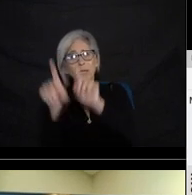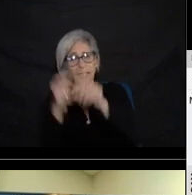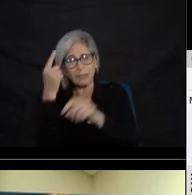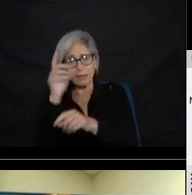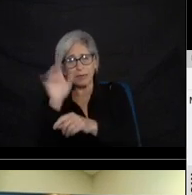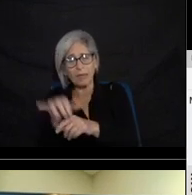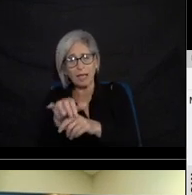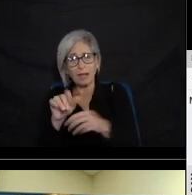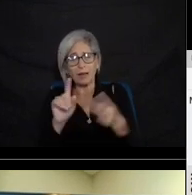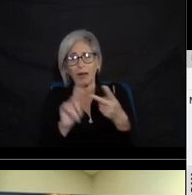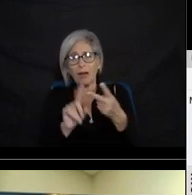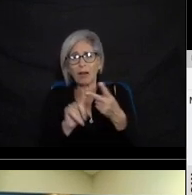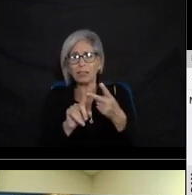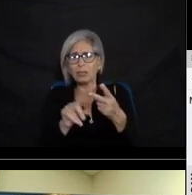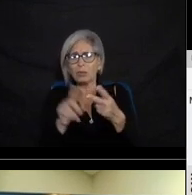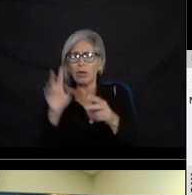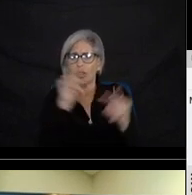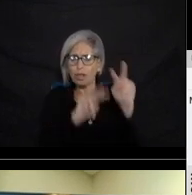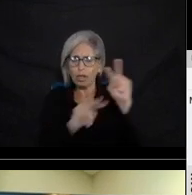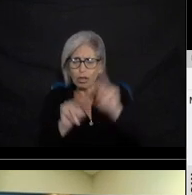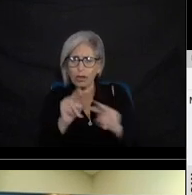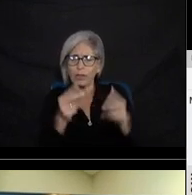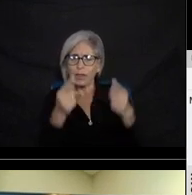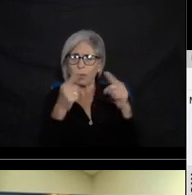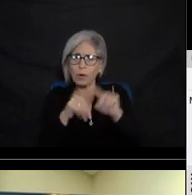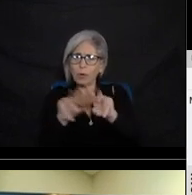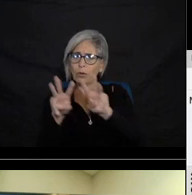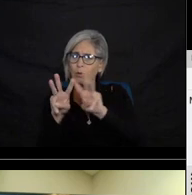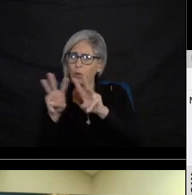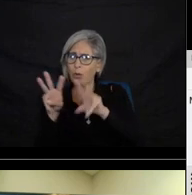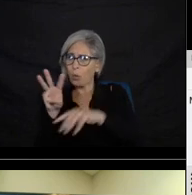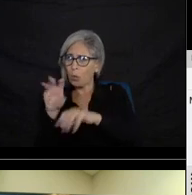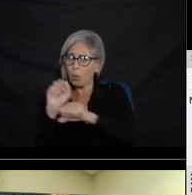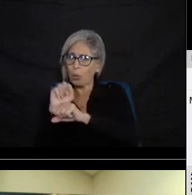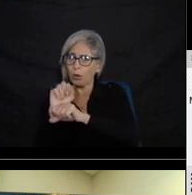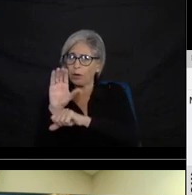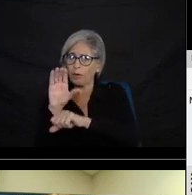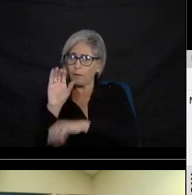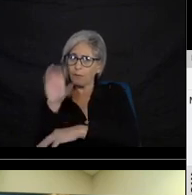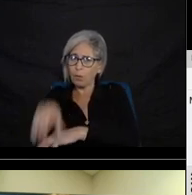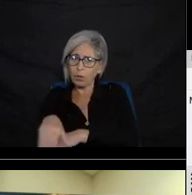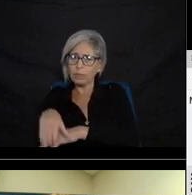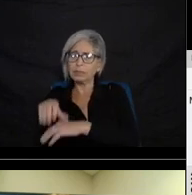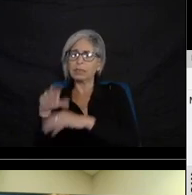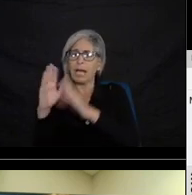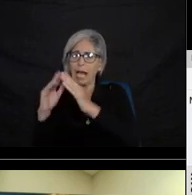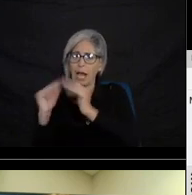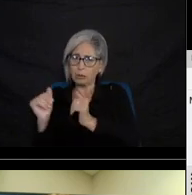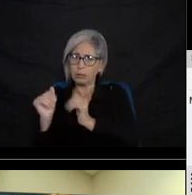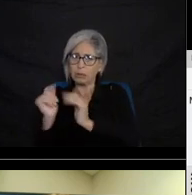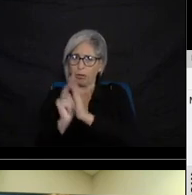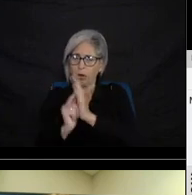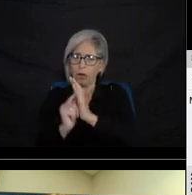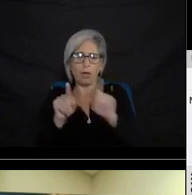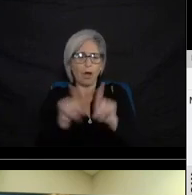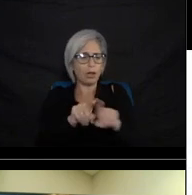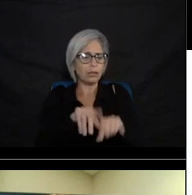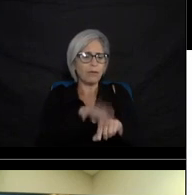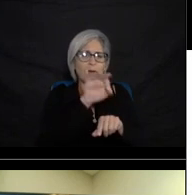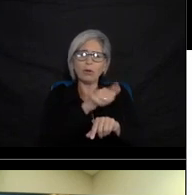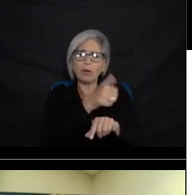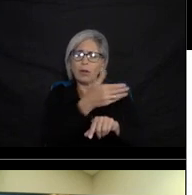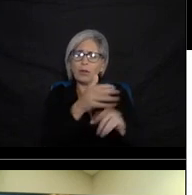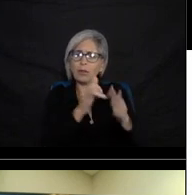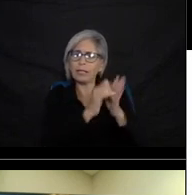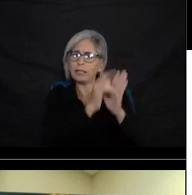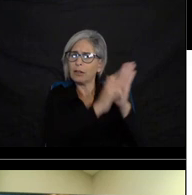The other thing we started looking at is while we were looking at the workforce housing and the affordable housing ordinance, we also found some other things in our